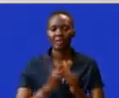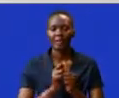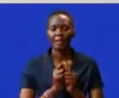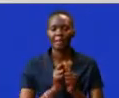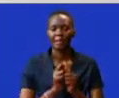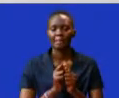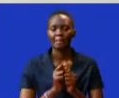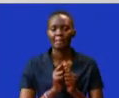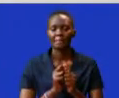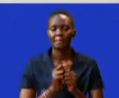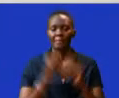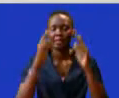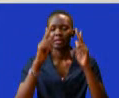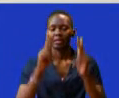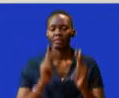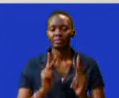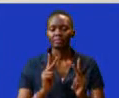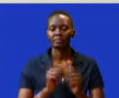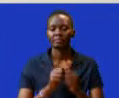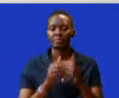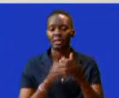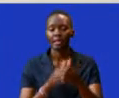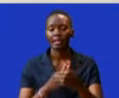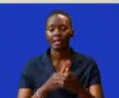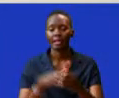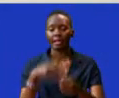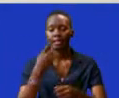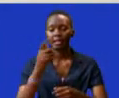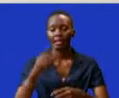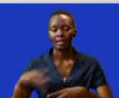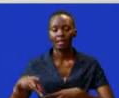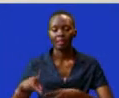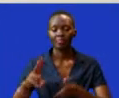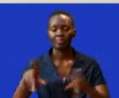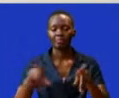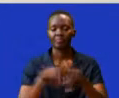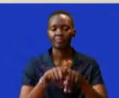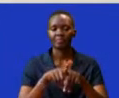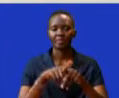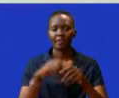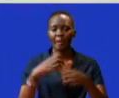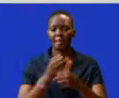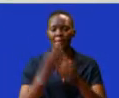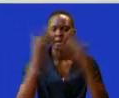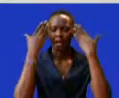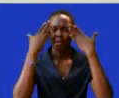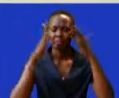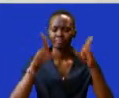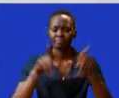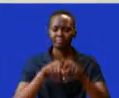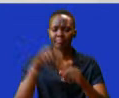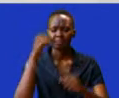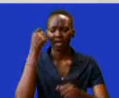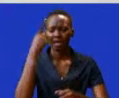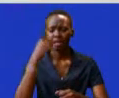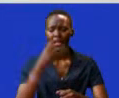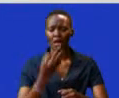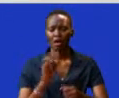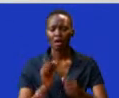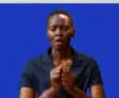and the Kisumu will lead the way in enhancing awareness and understanding on disaster risk